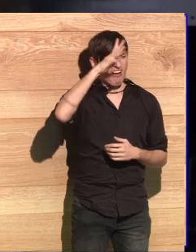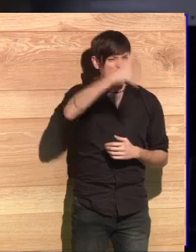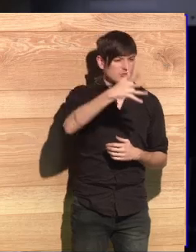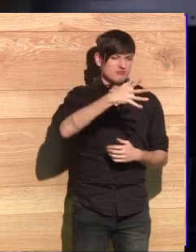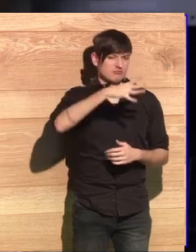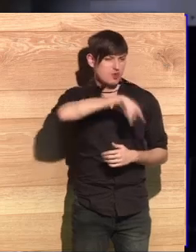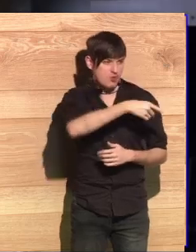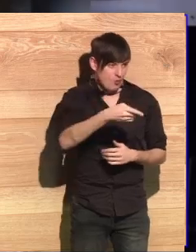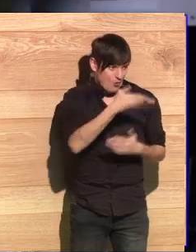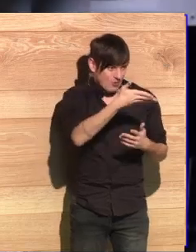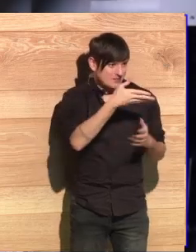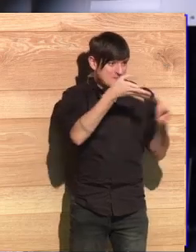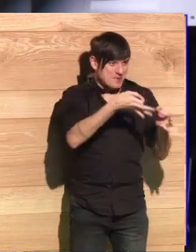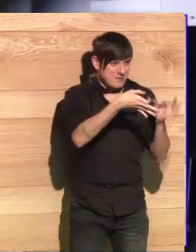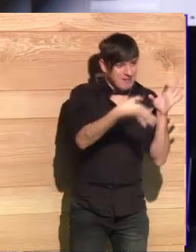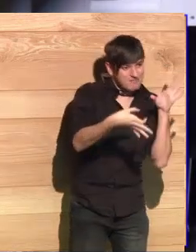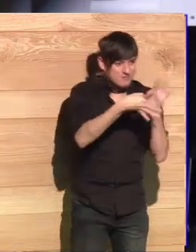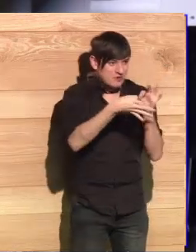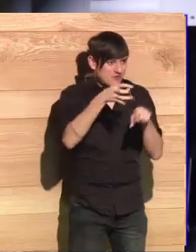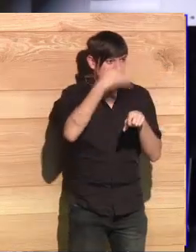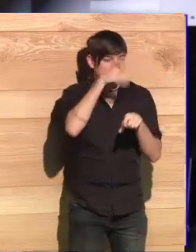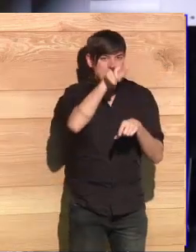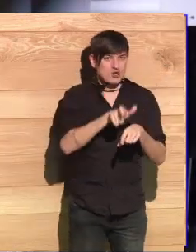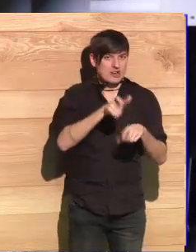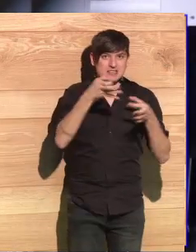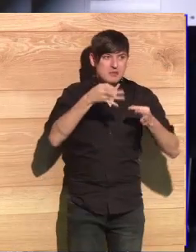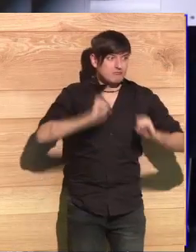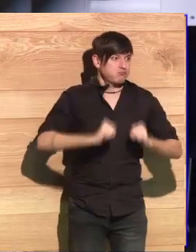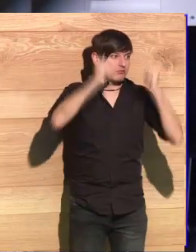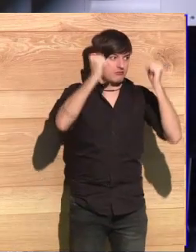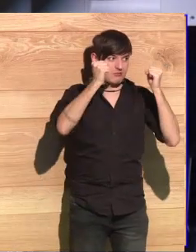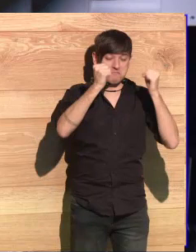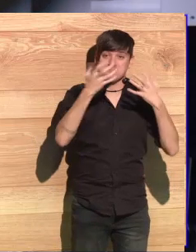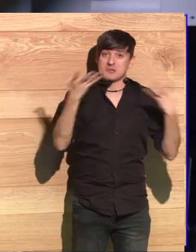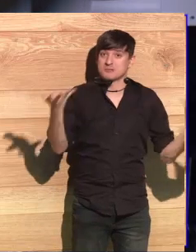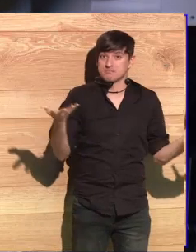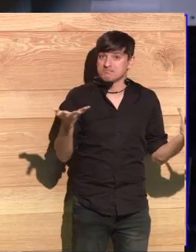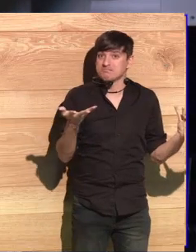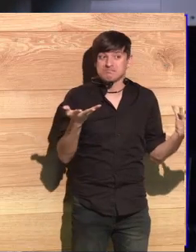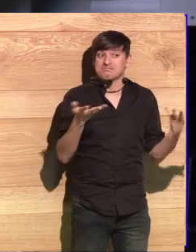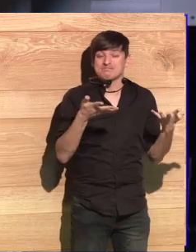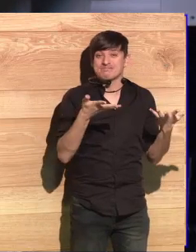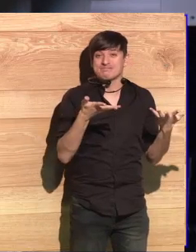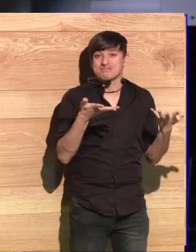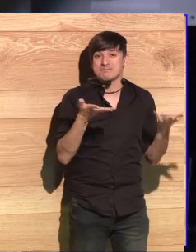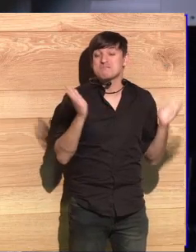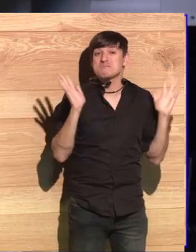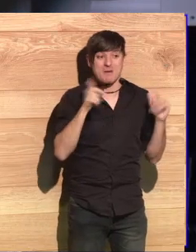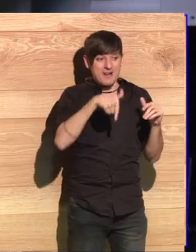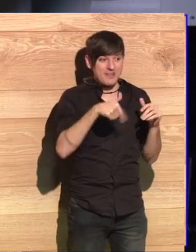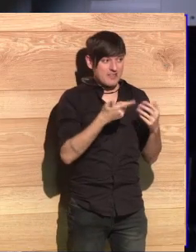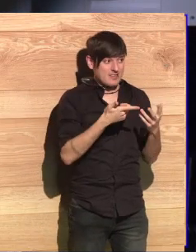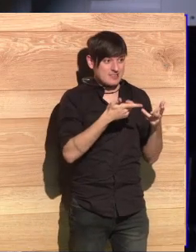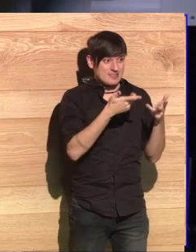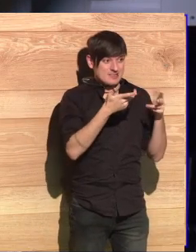I don't know if you're maybe sick and tired of being associated to the idea that you have